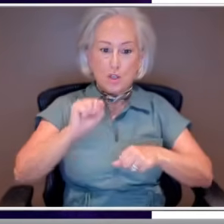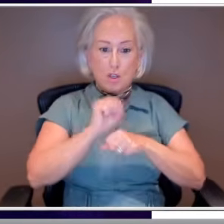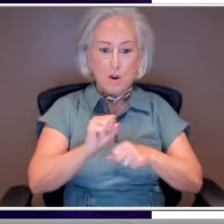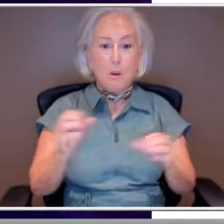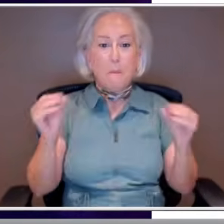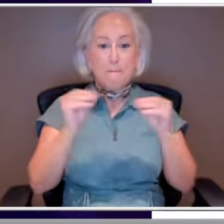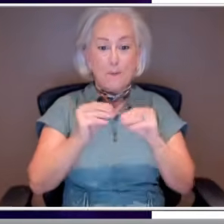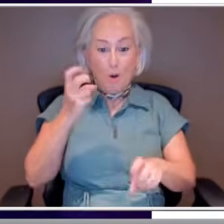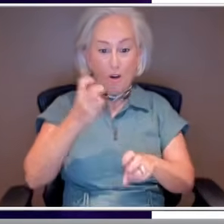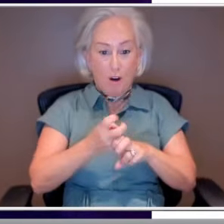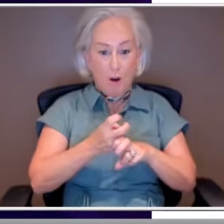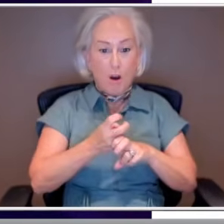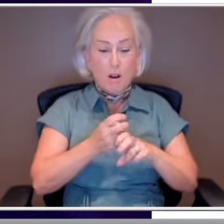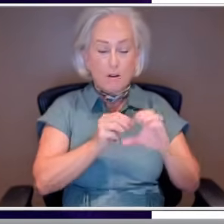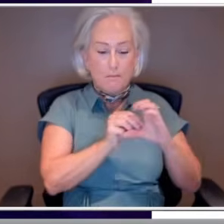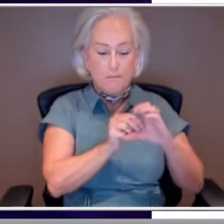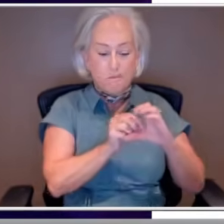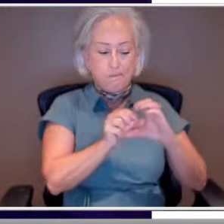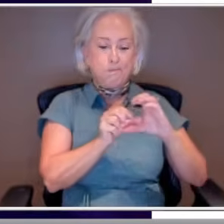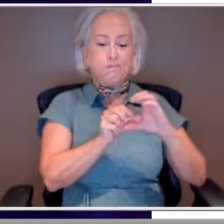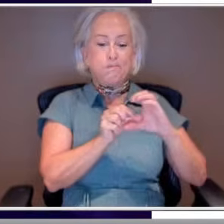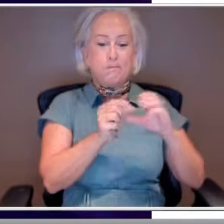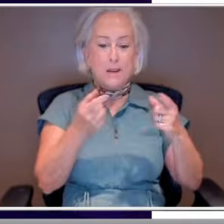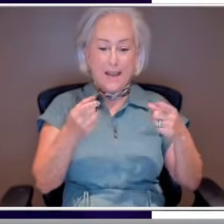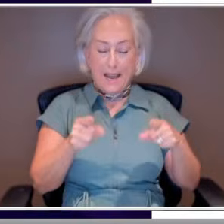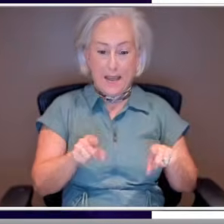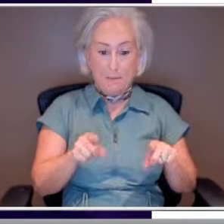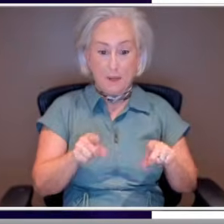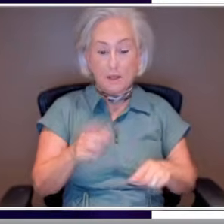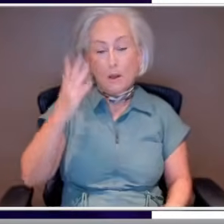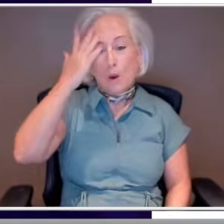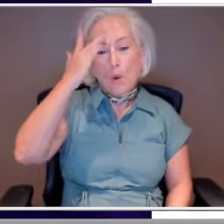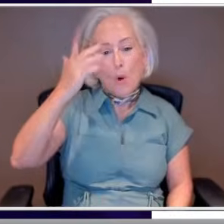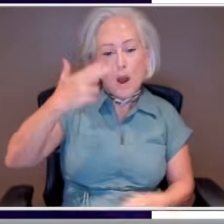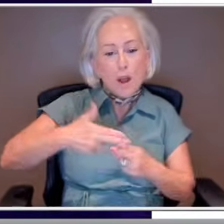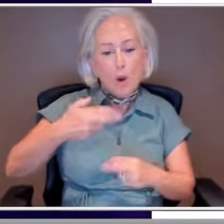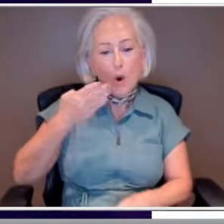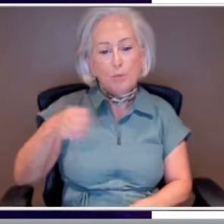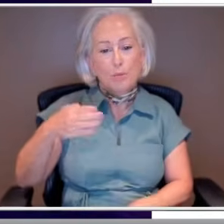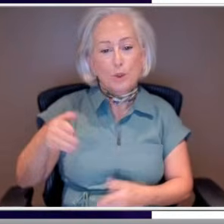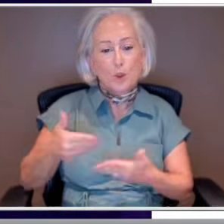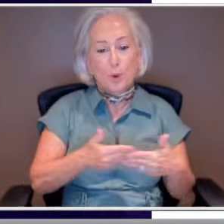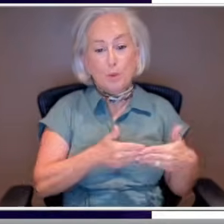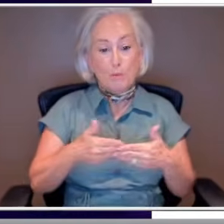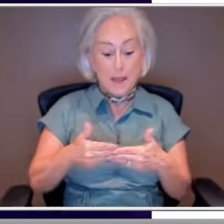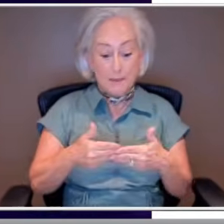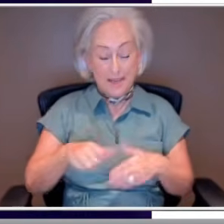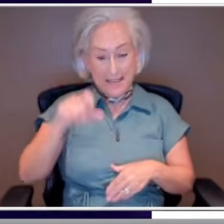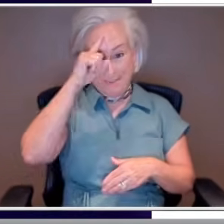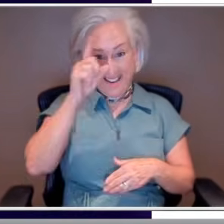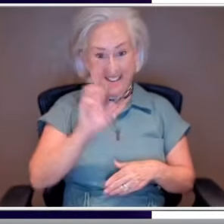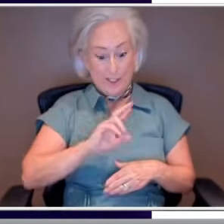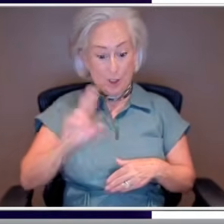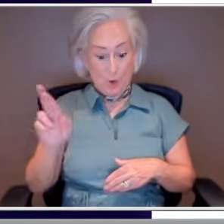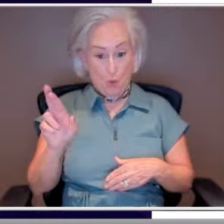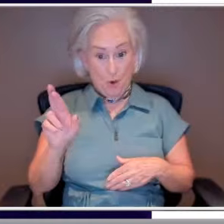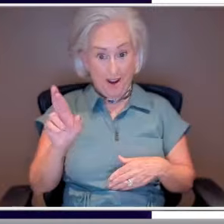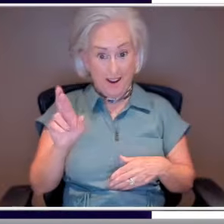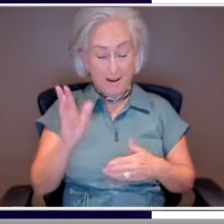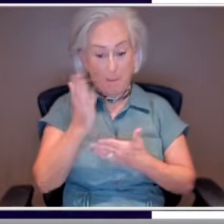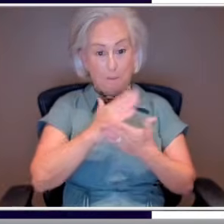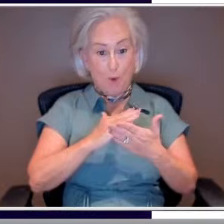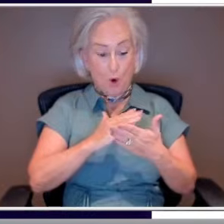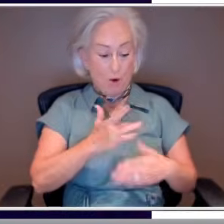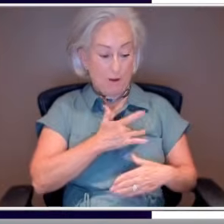The reason it's called blue baby syndrome is because the blood on the right side of the heart has less oxygen than the left side of the heart, and it looks